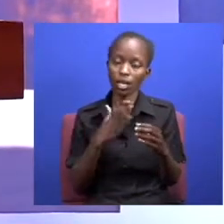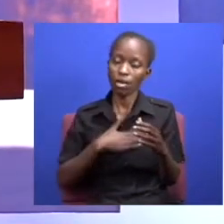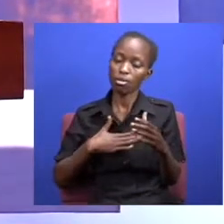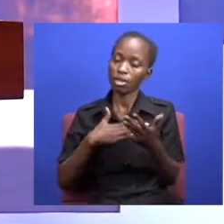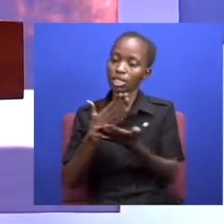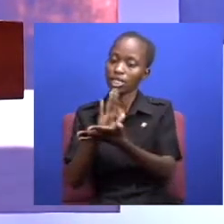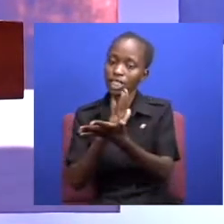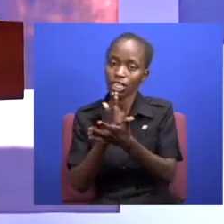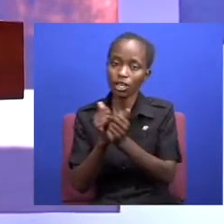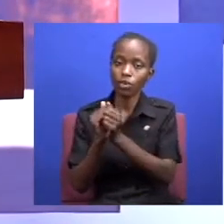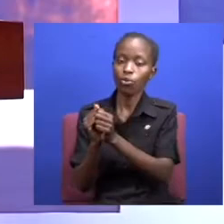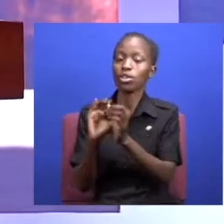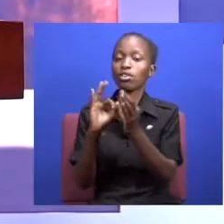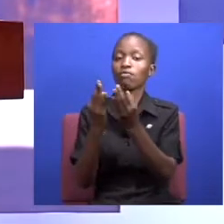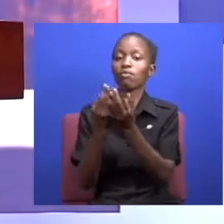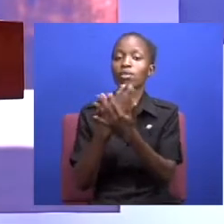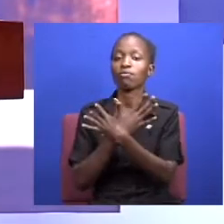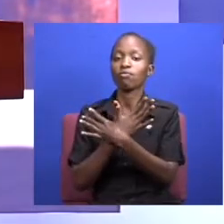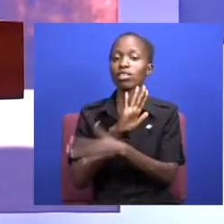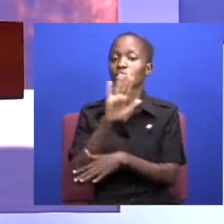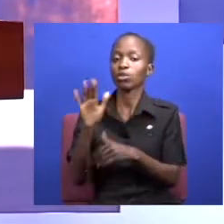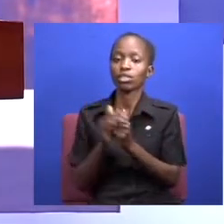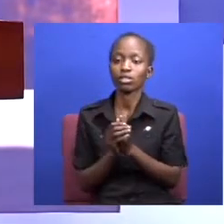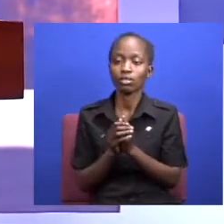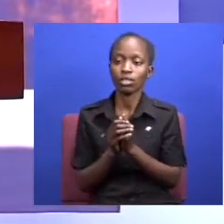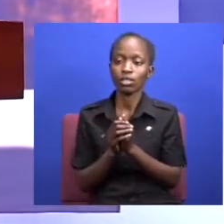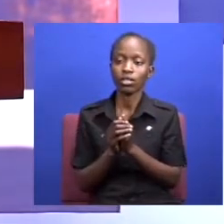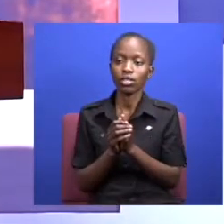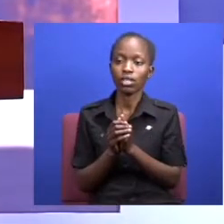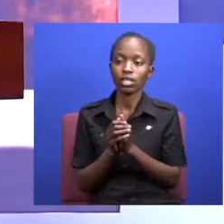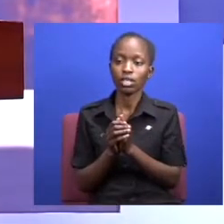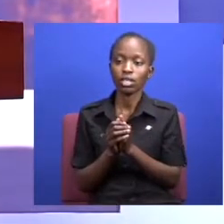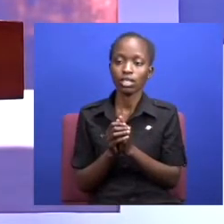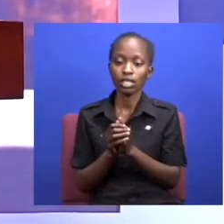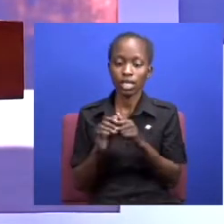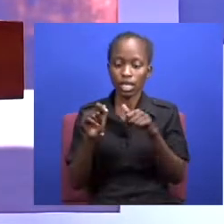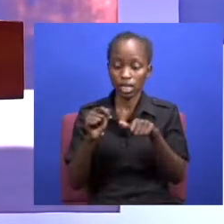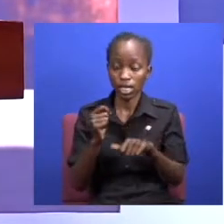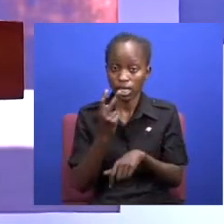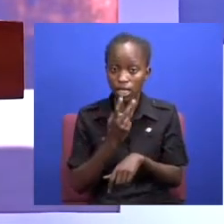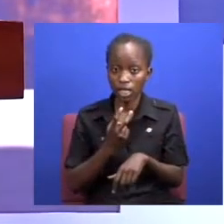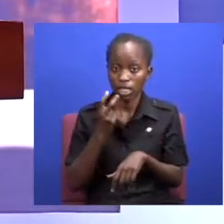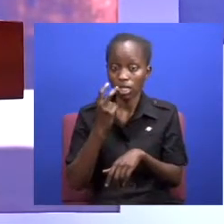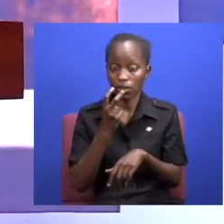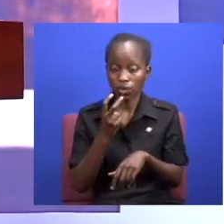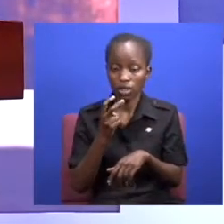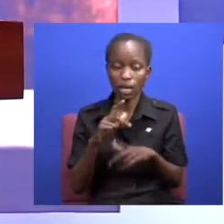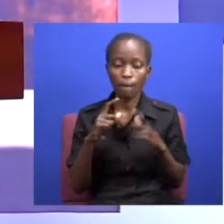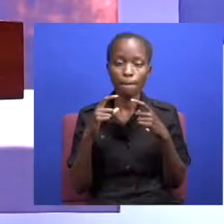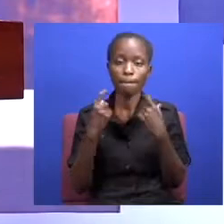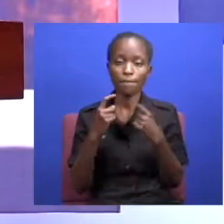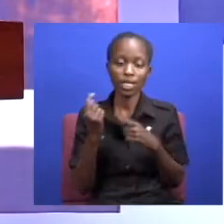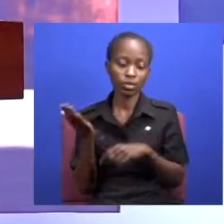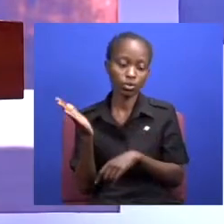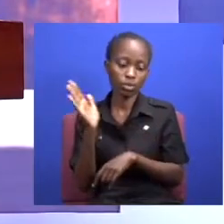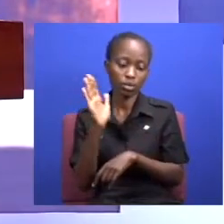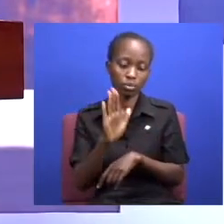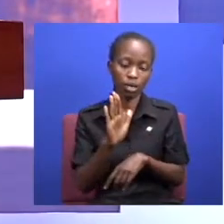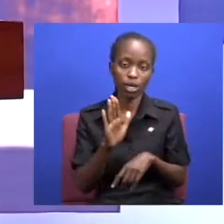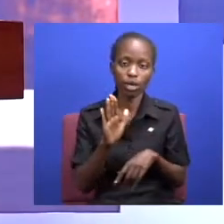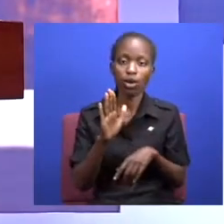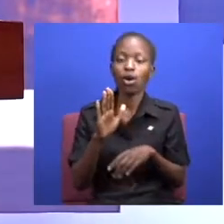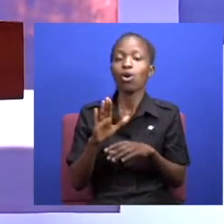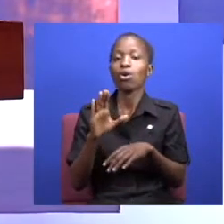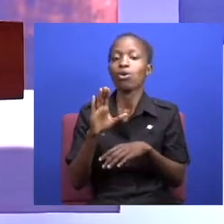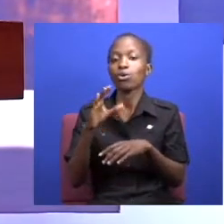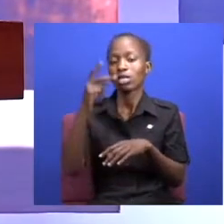follow, kindly share this. As he rightly said when I asked him that question, this coming Tuesday, it will be right on set on